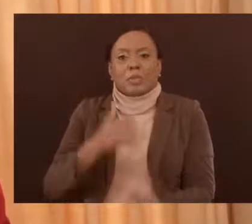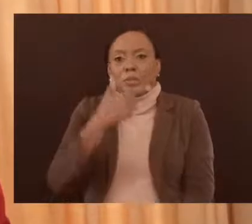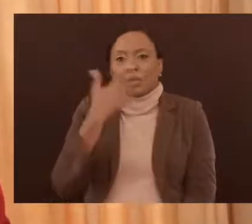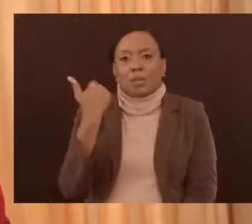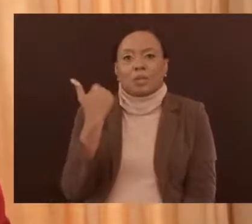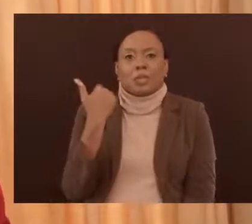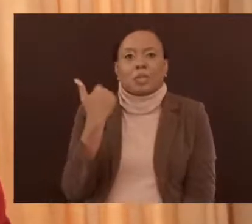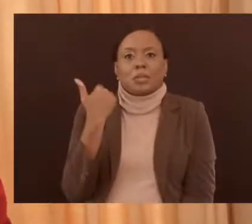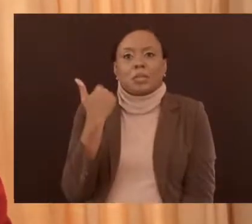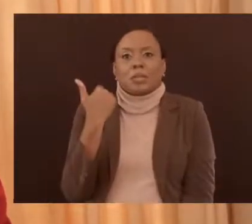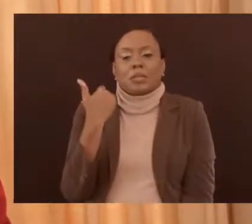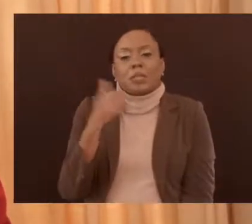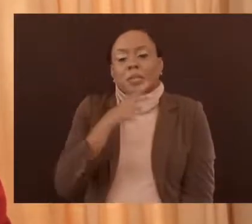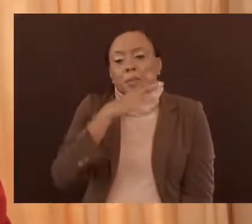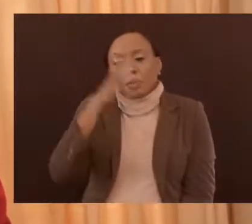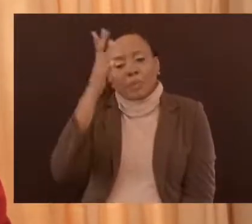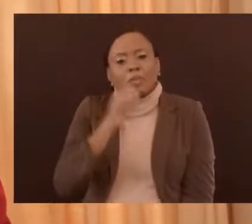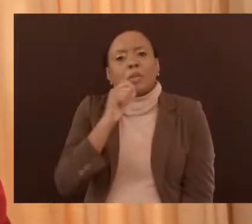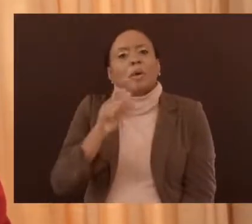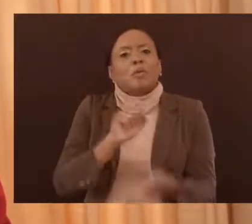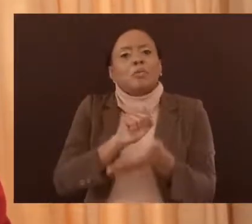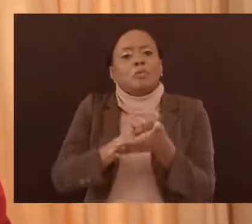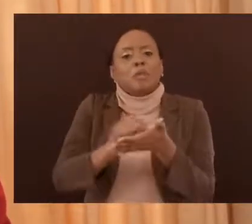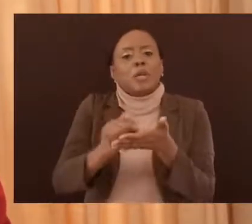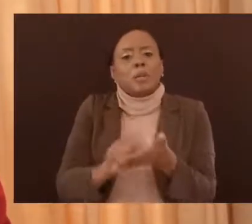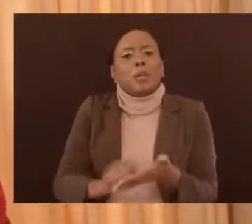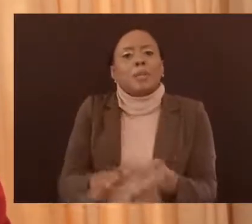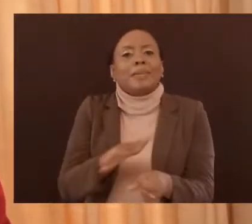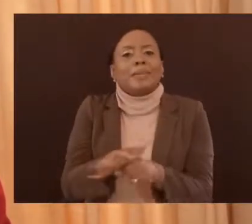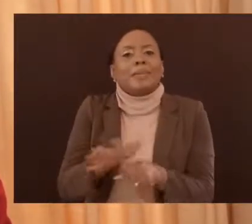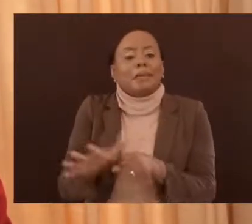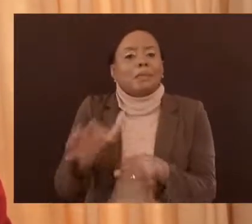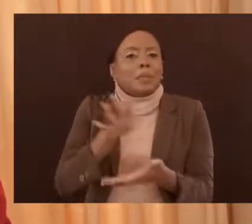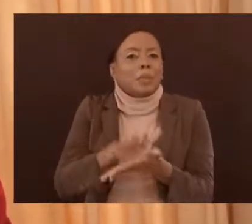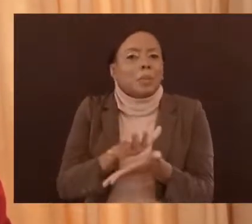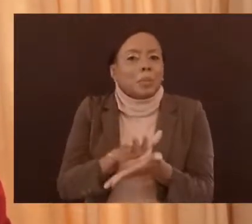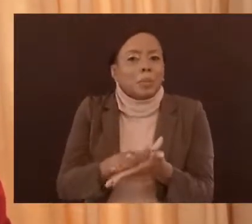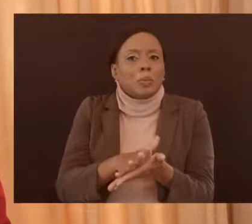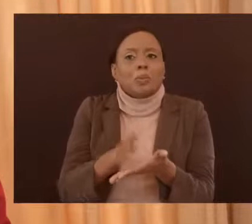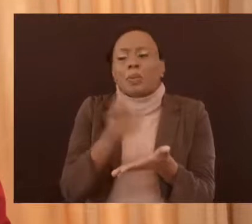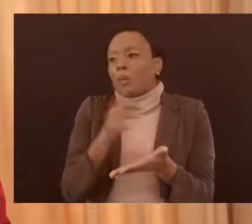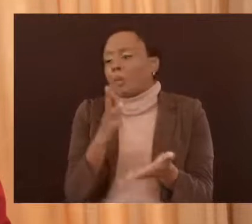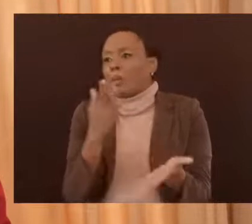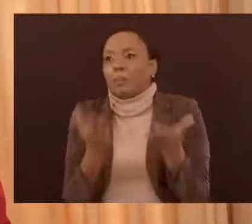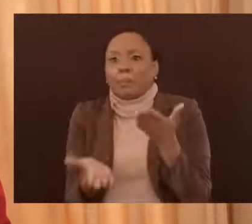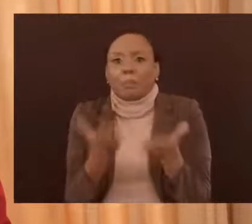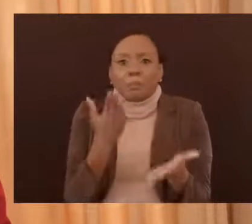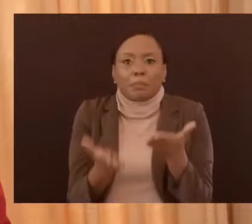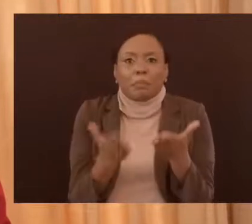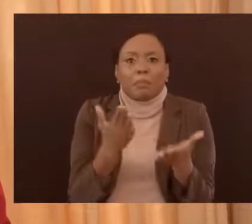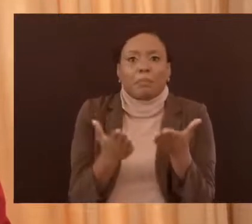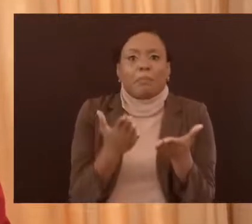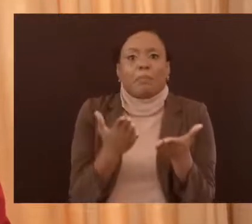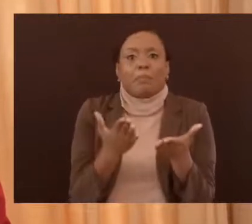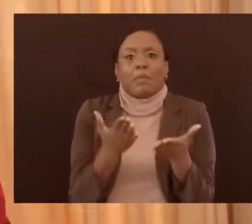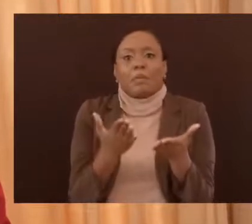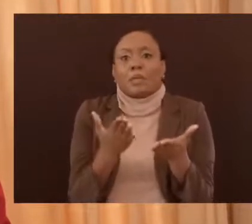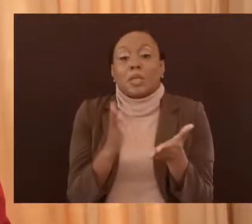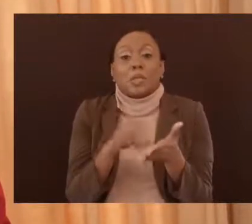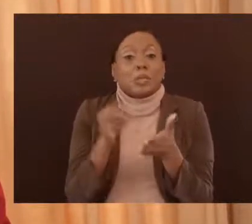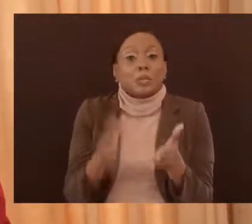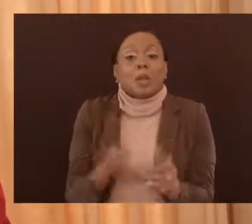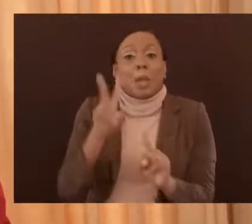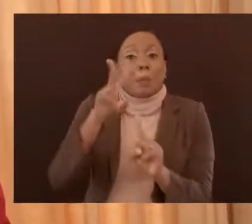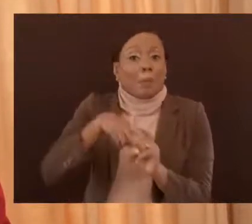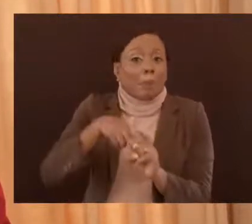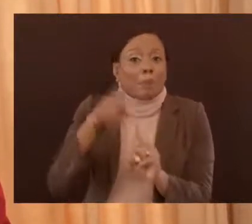made either too few choices or the student's immigration status has not yet been regularized. In other words, they may have been applying for student visas,